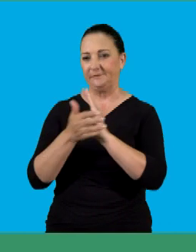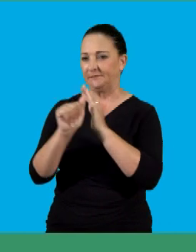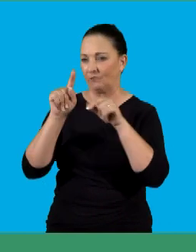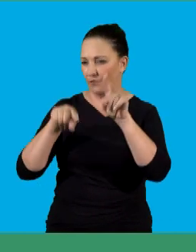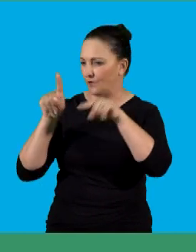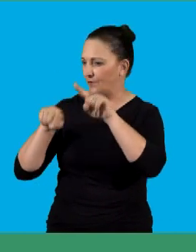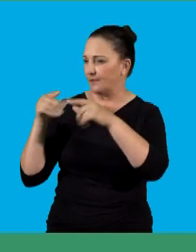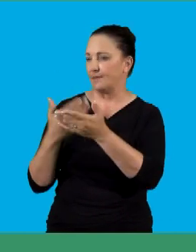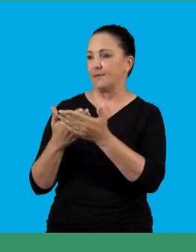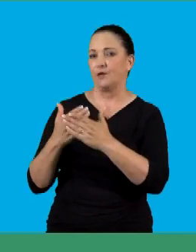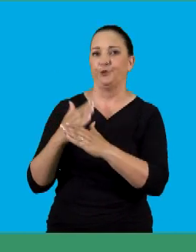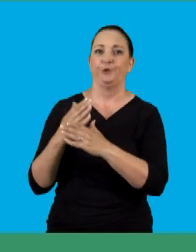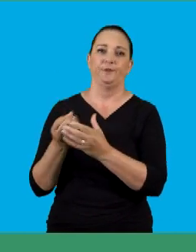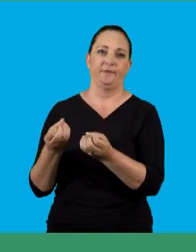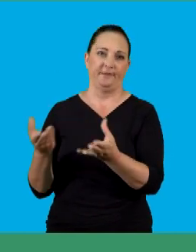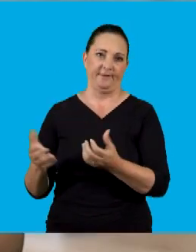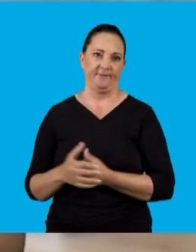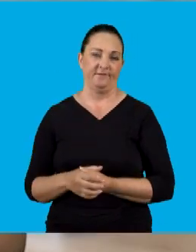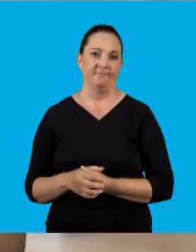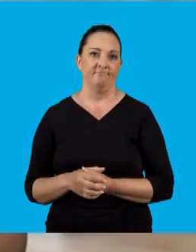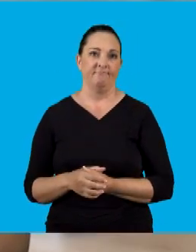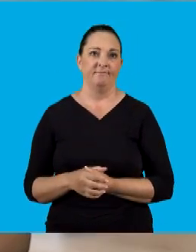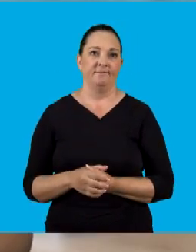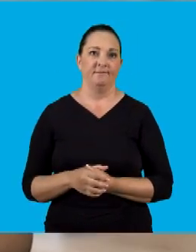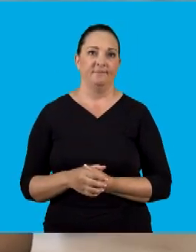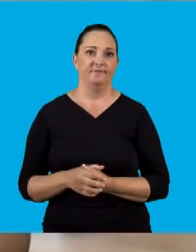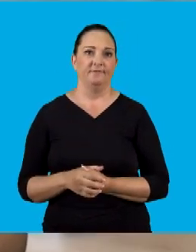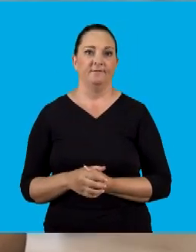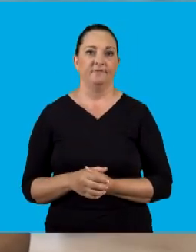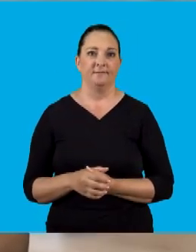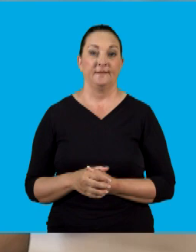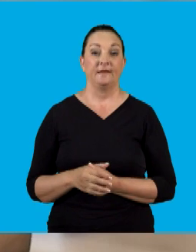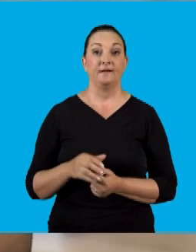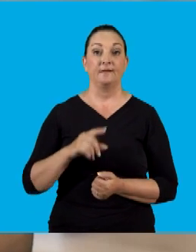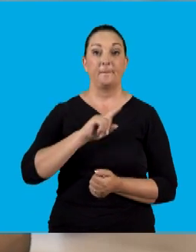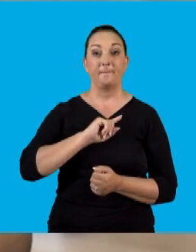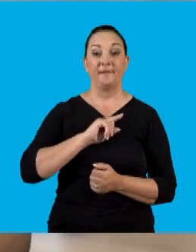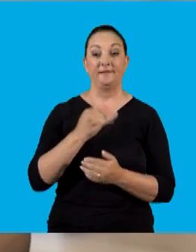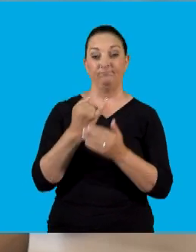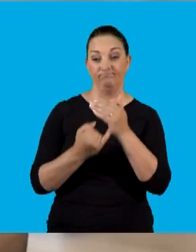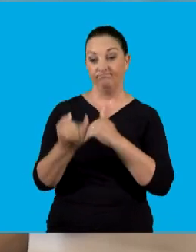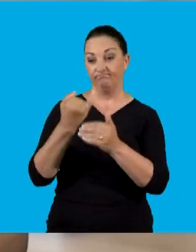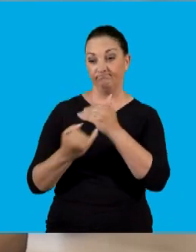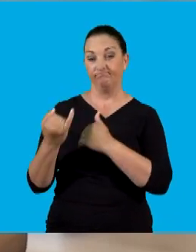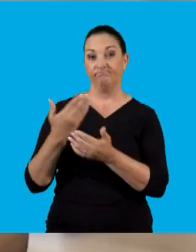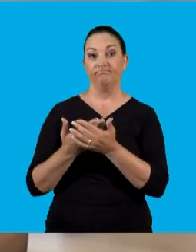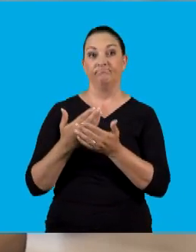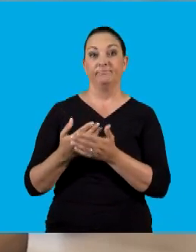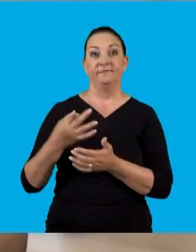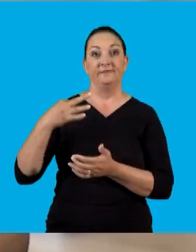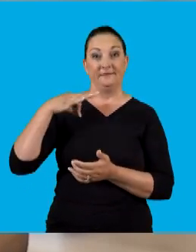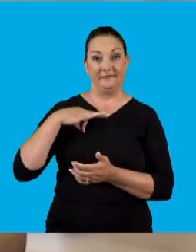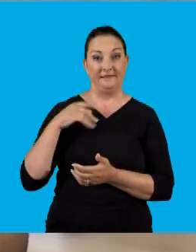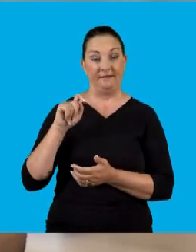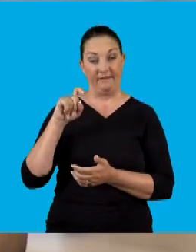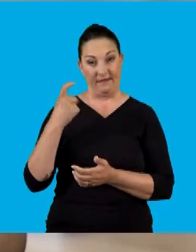and ensuring that all those people that have been employed, they contribute in terms of paying tax, because these businesses, remember, they